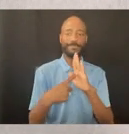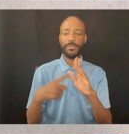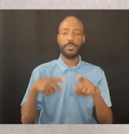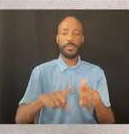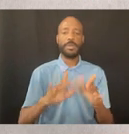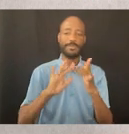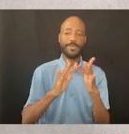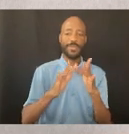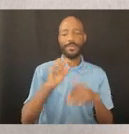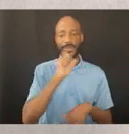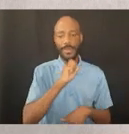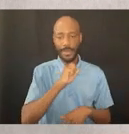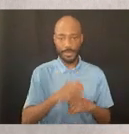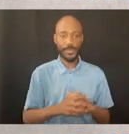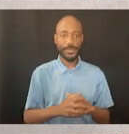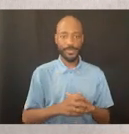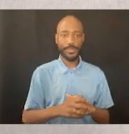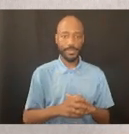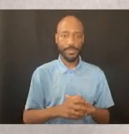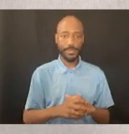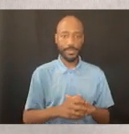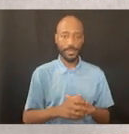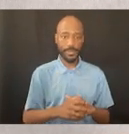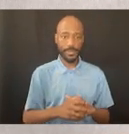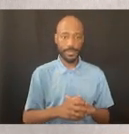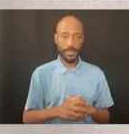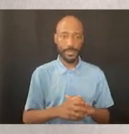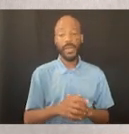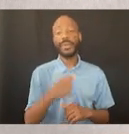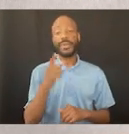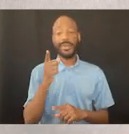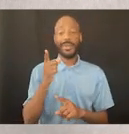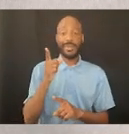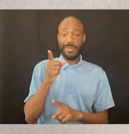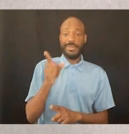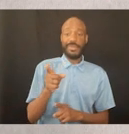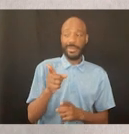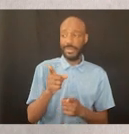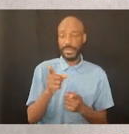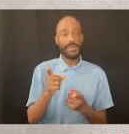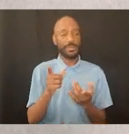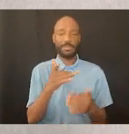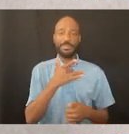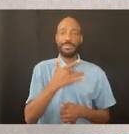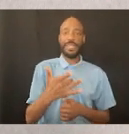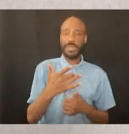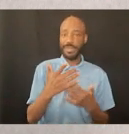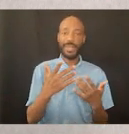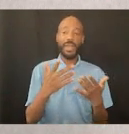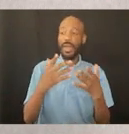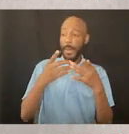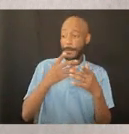references the infamous beaked Middle Ages plague masks, which were stuffed with various flowers to ward off smells